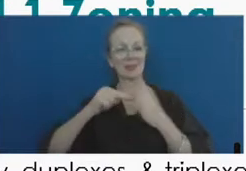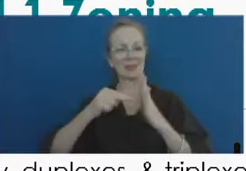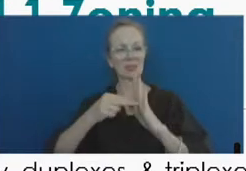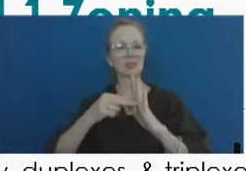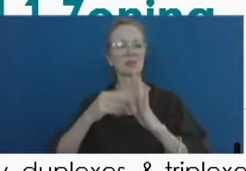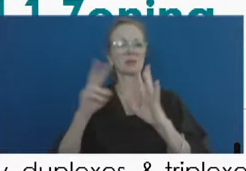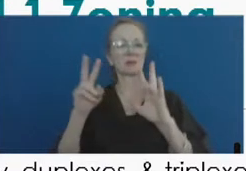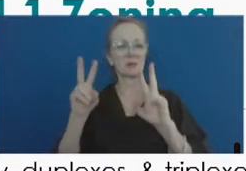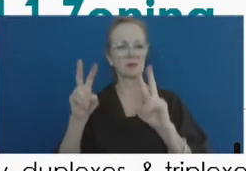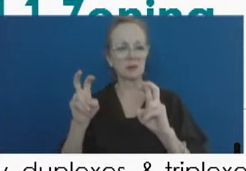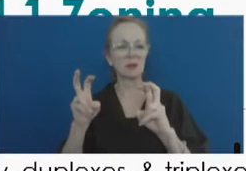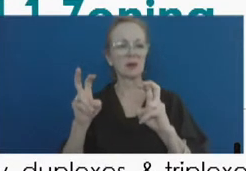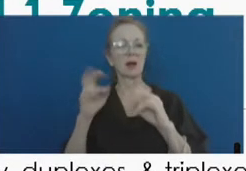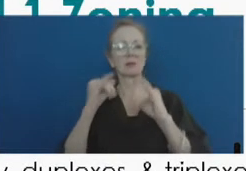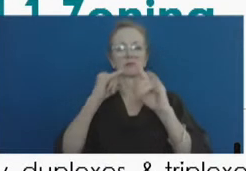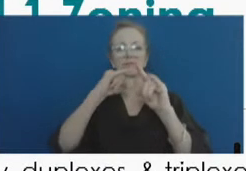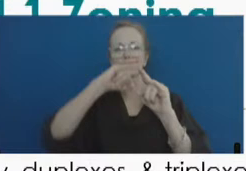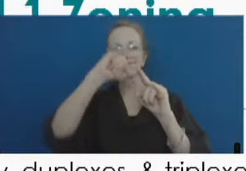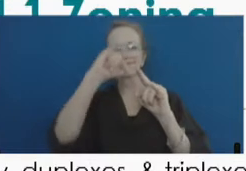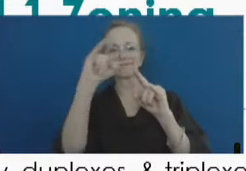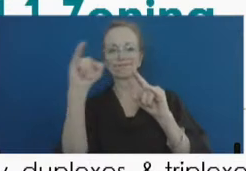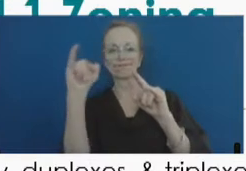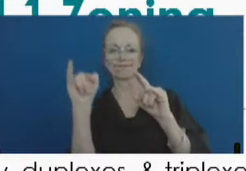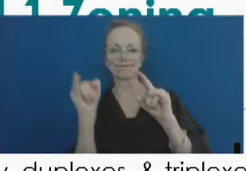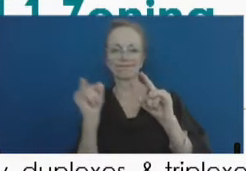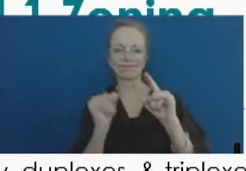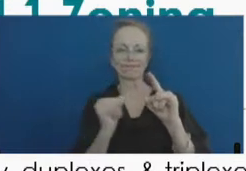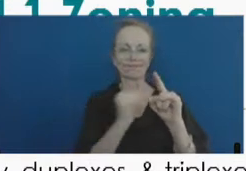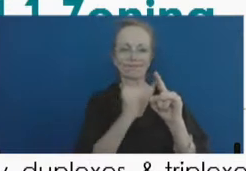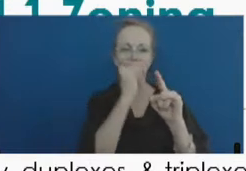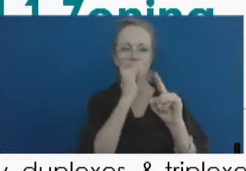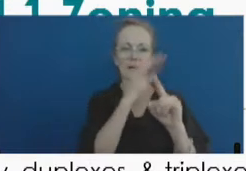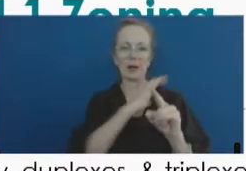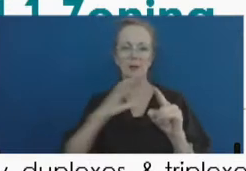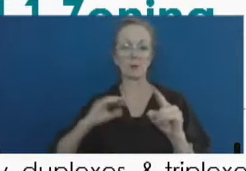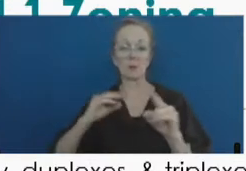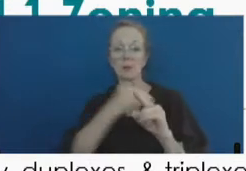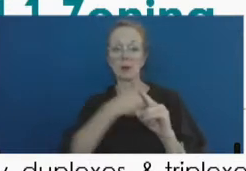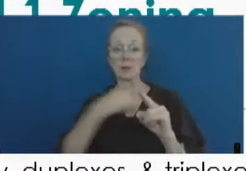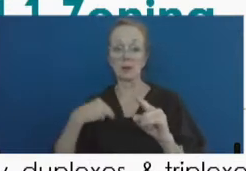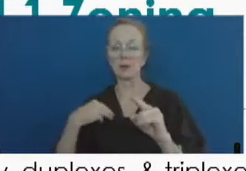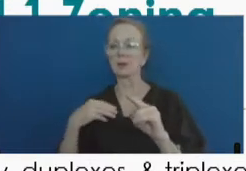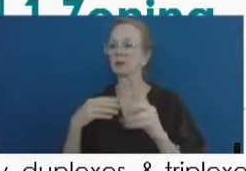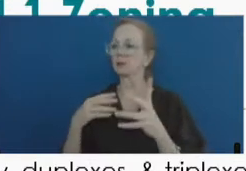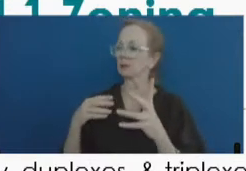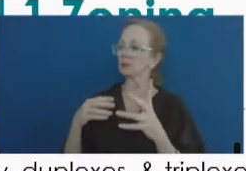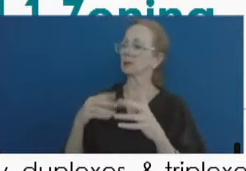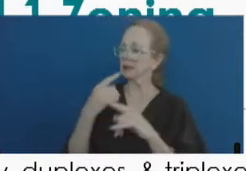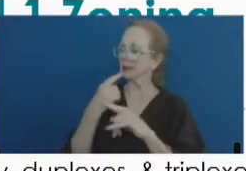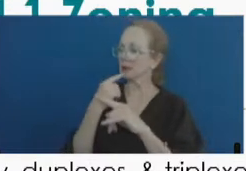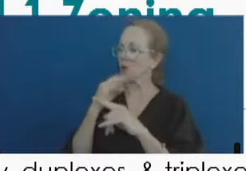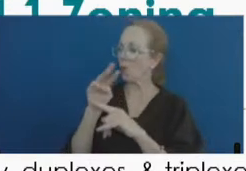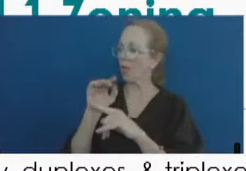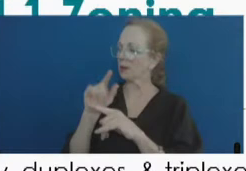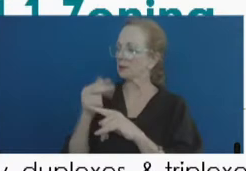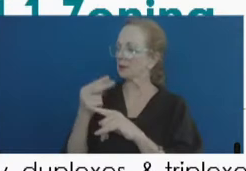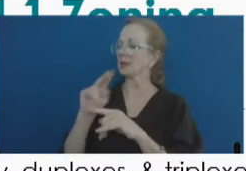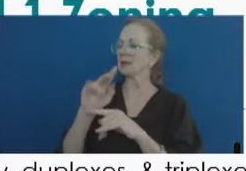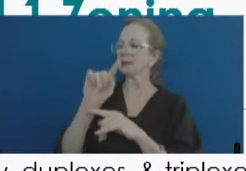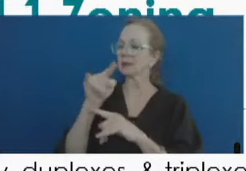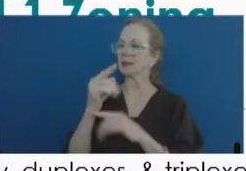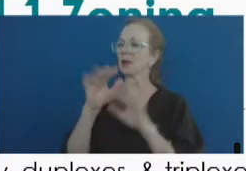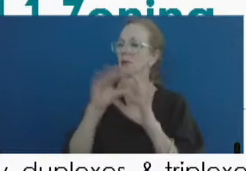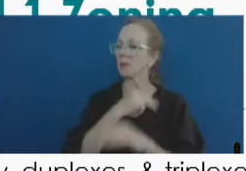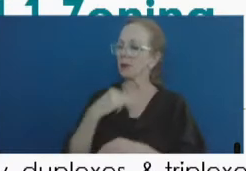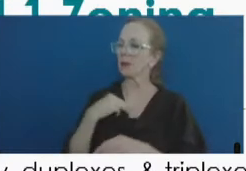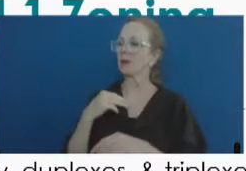And Councilmember Watlington mentioned it or asked that question also. So single family duplexes and triplexes on corner